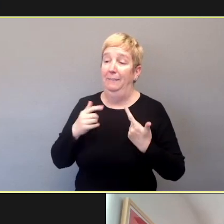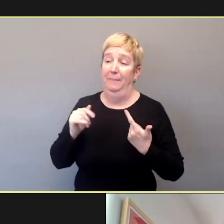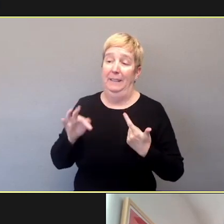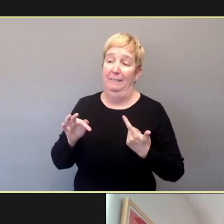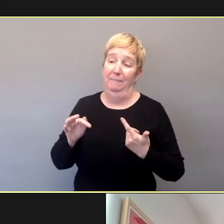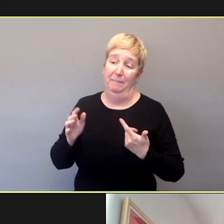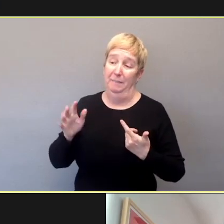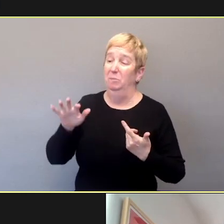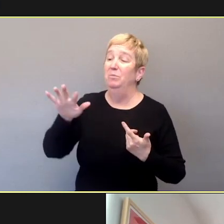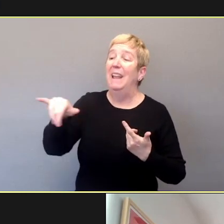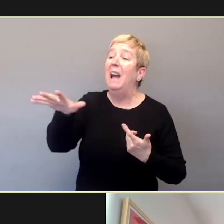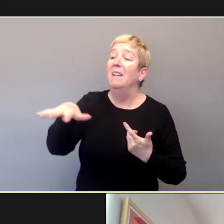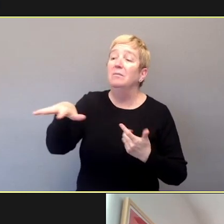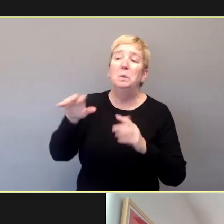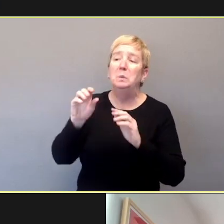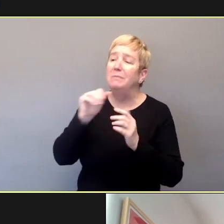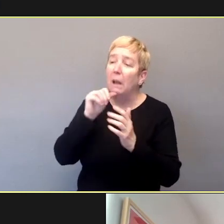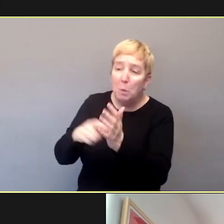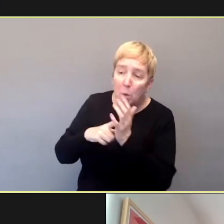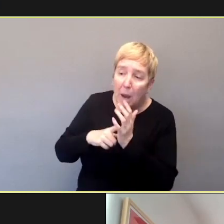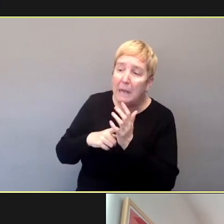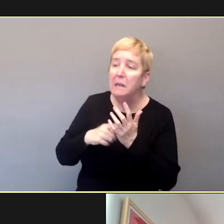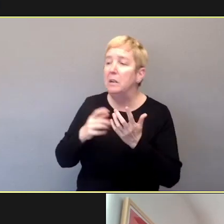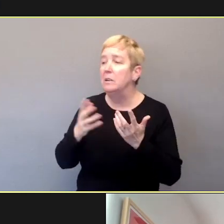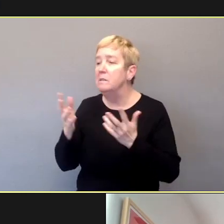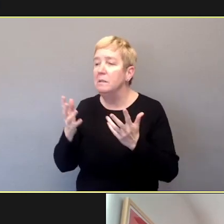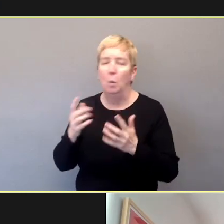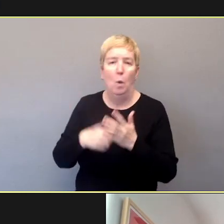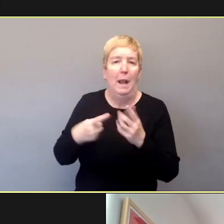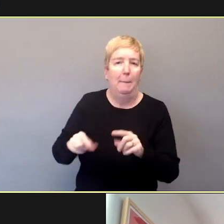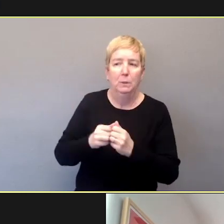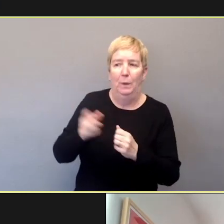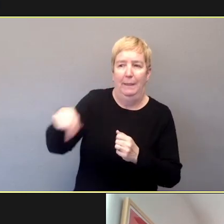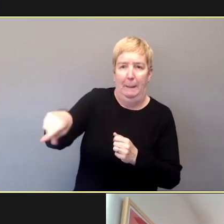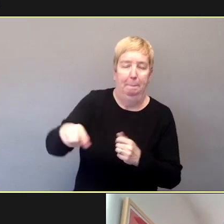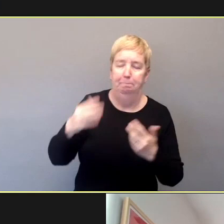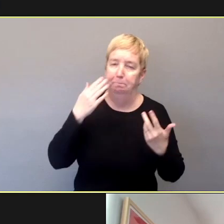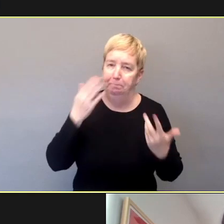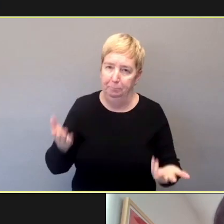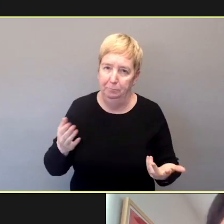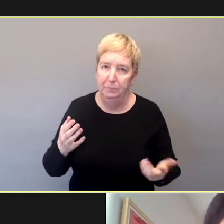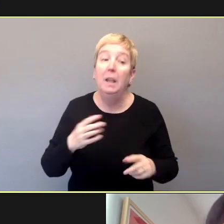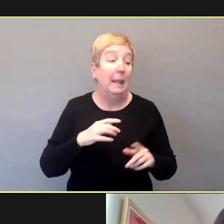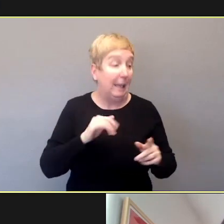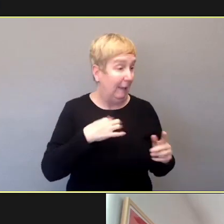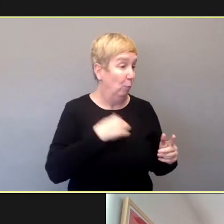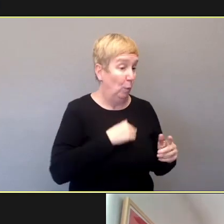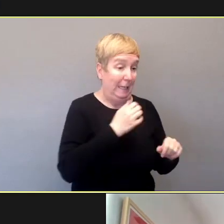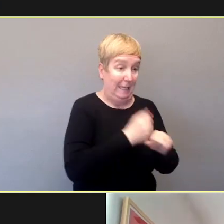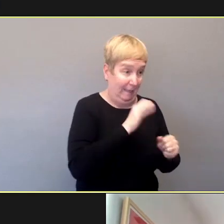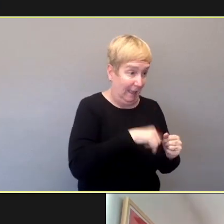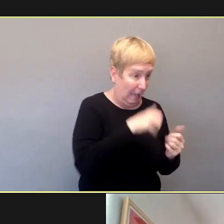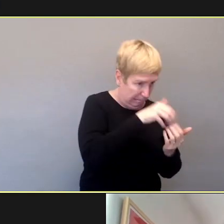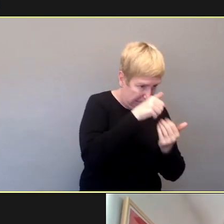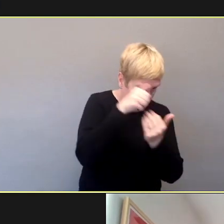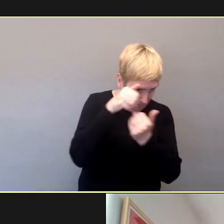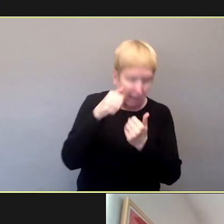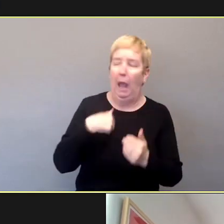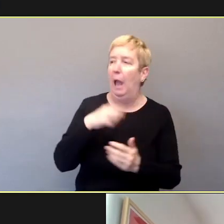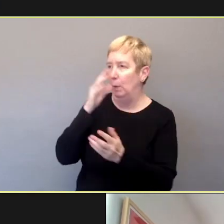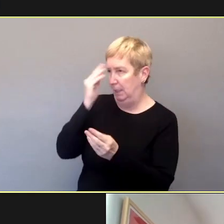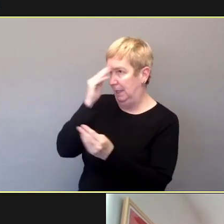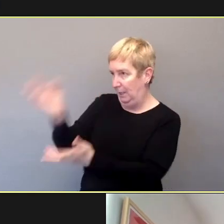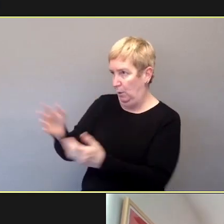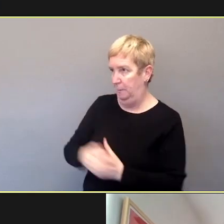question, and we'll keep watching that. And I'll let you know if we do get a further breakdown. Thanks.